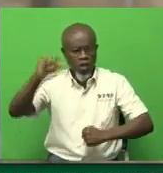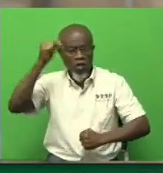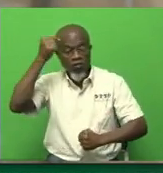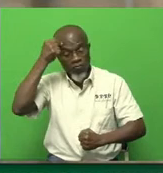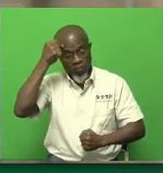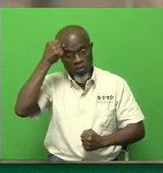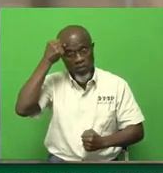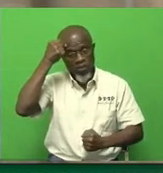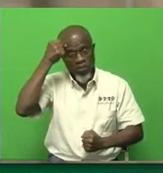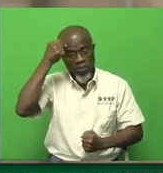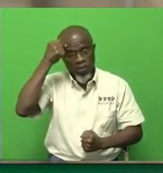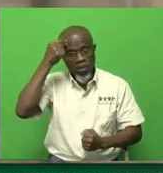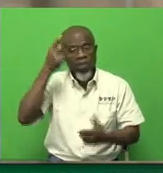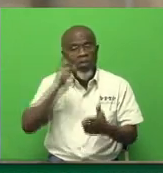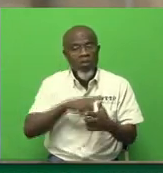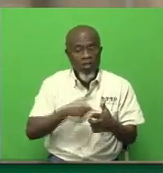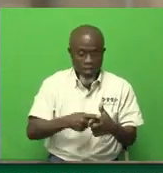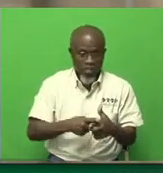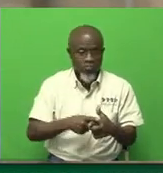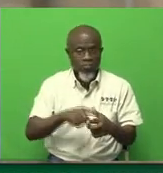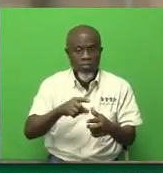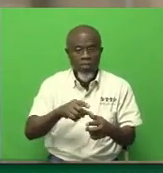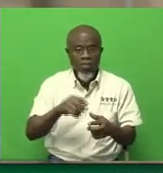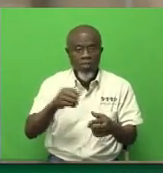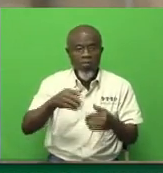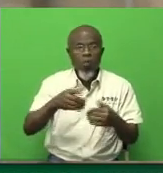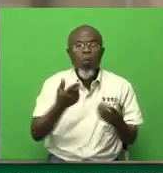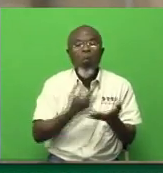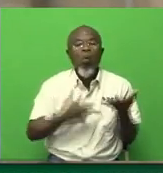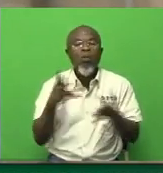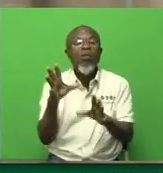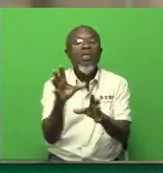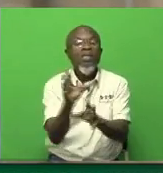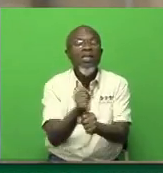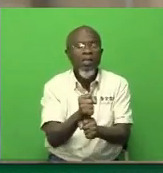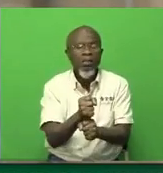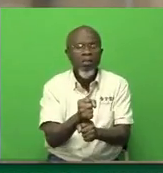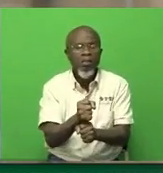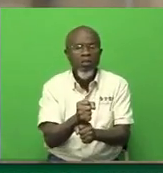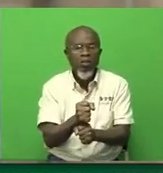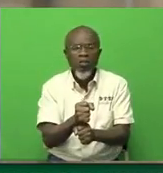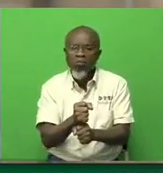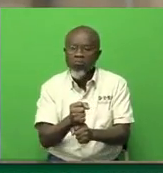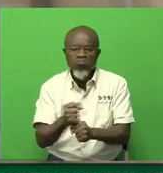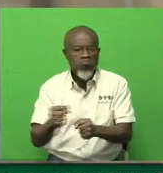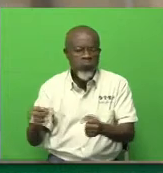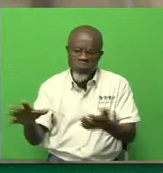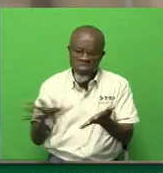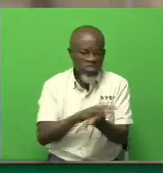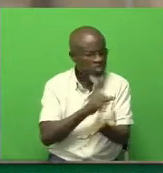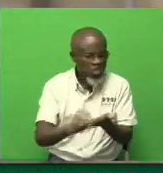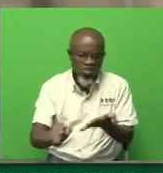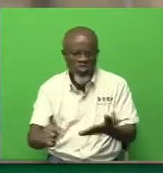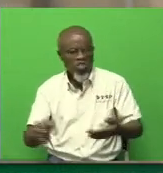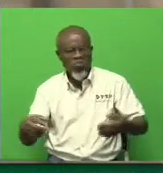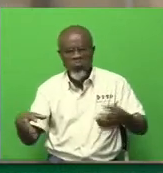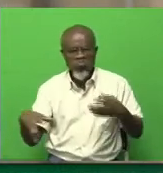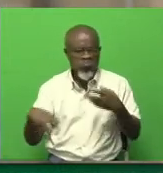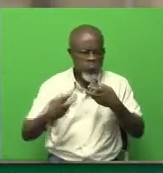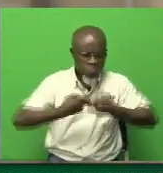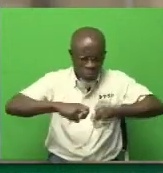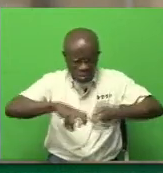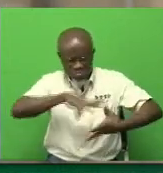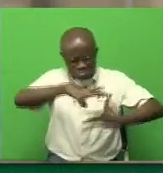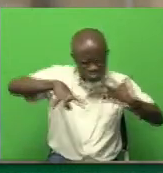then the alternative is chaos and confusion chaos and confusion as per usual